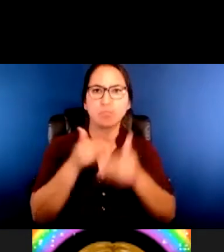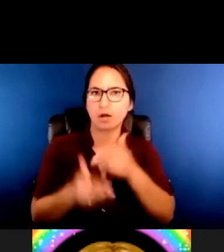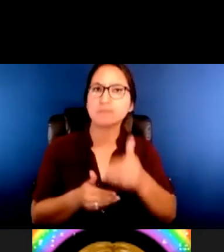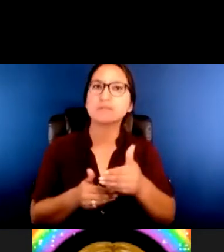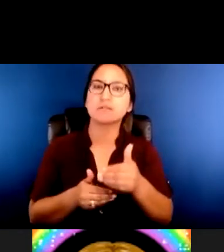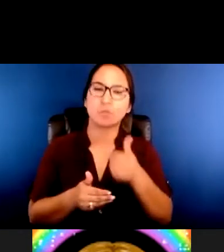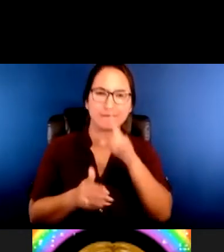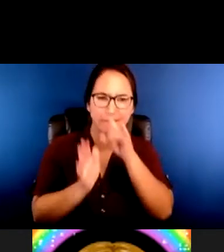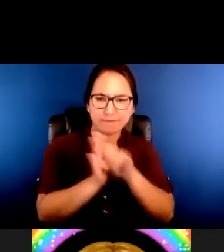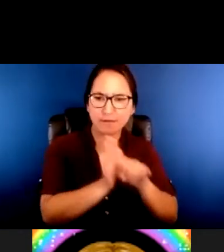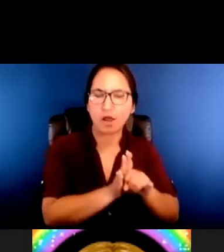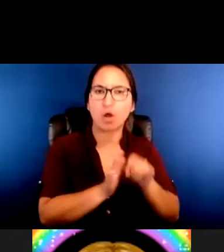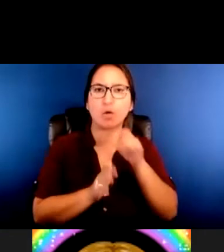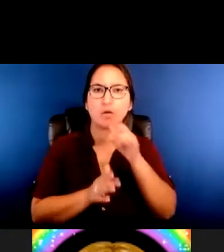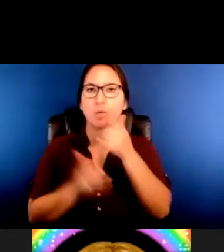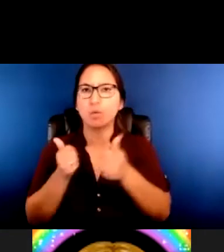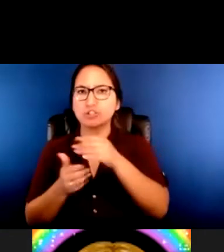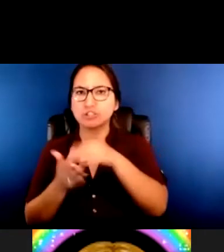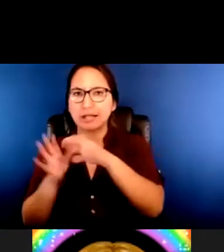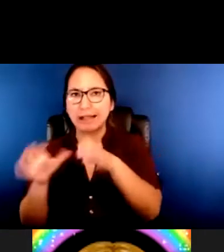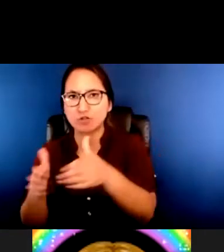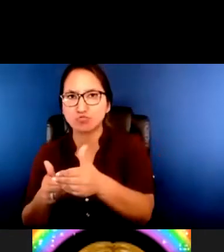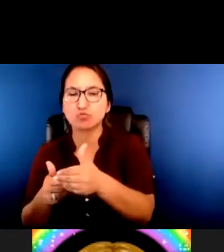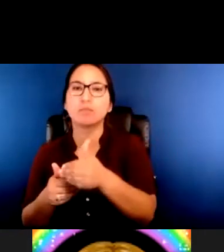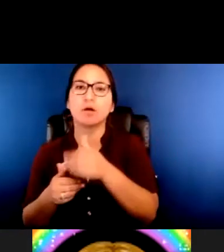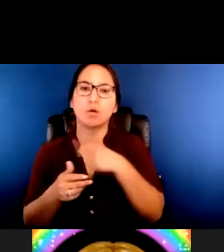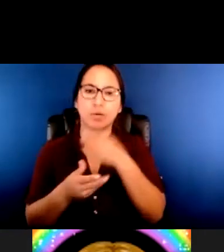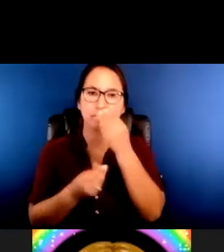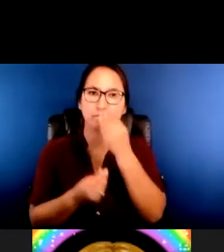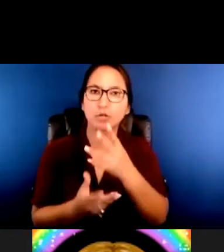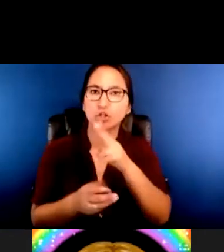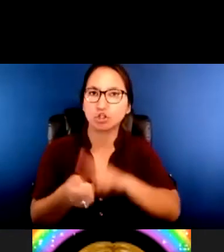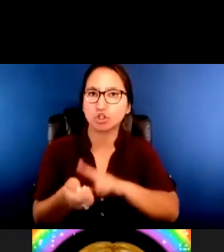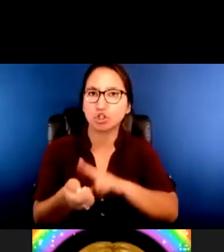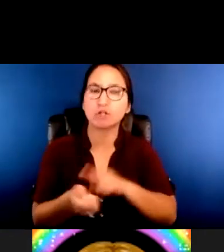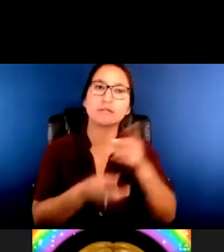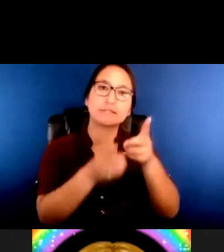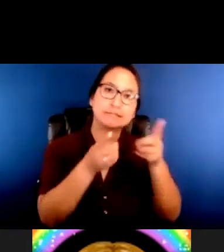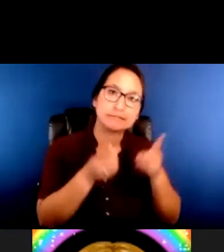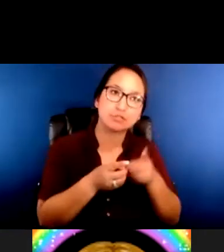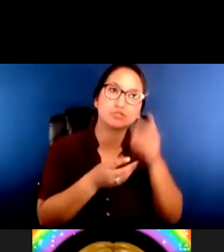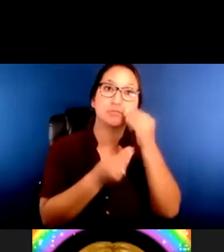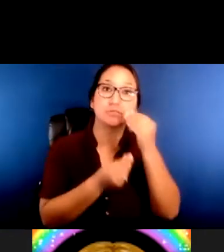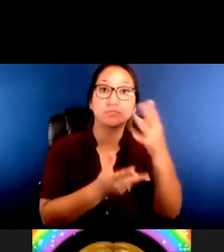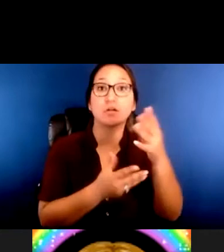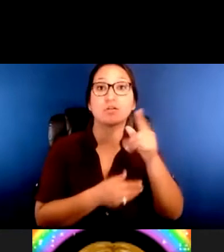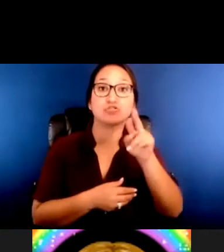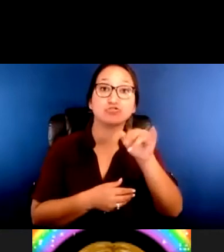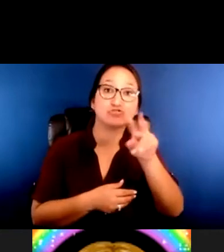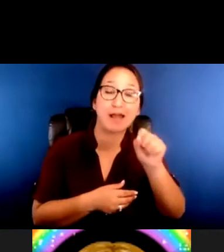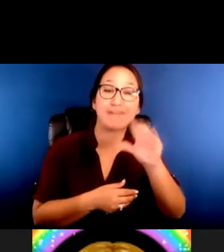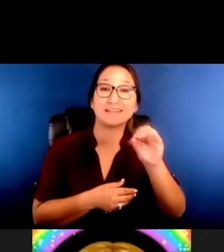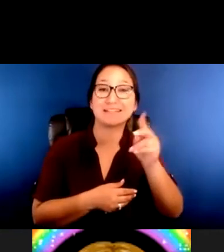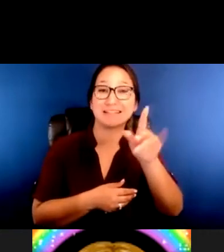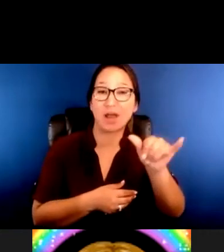in. We work with our nurse, the district, the Austin Health Department, the Travis County Health Department, sometimes the Williamson County Health